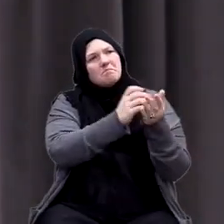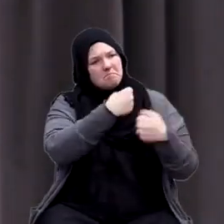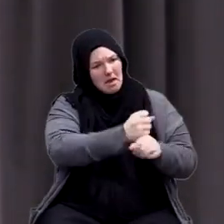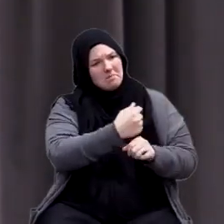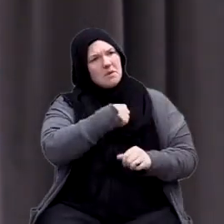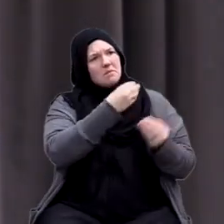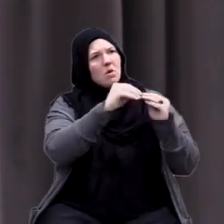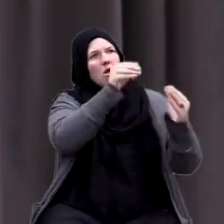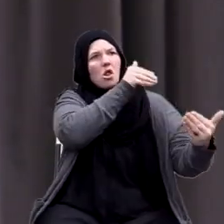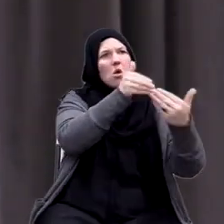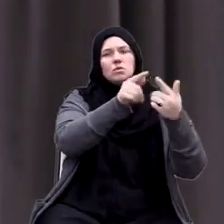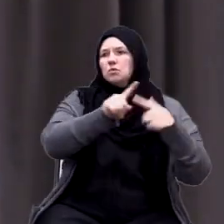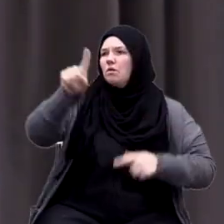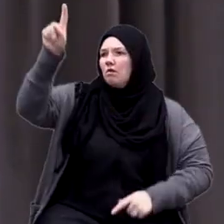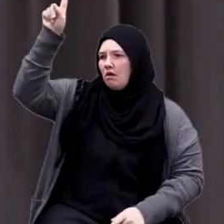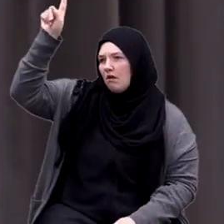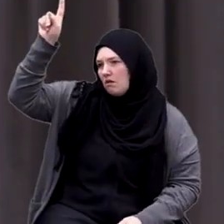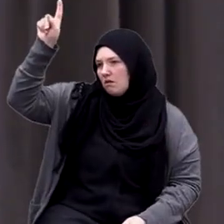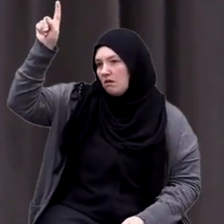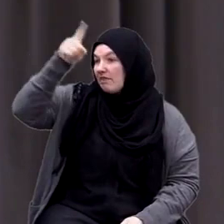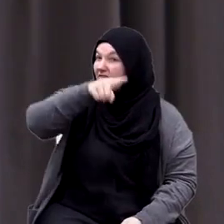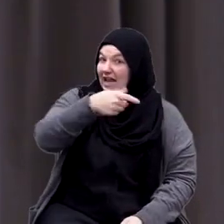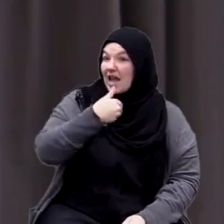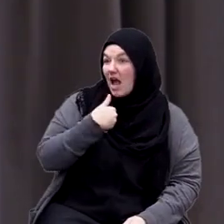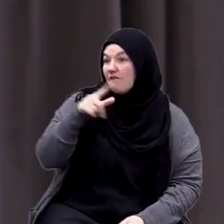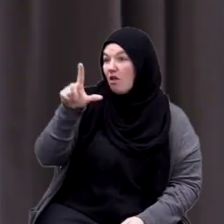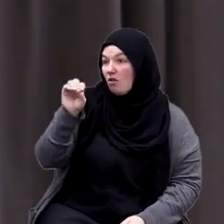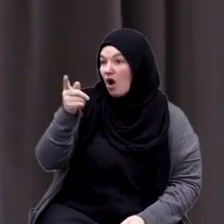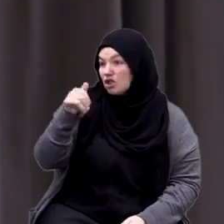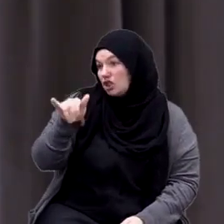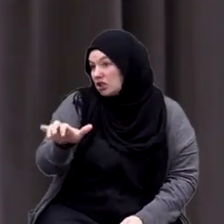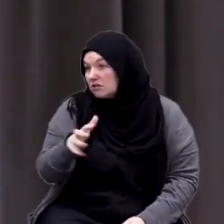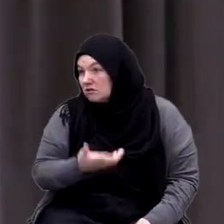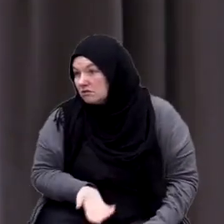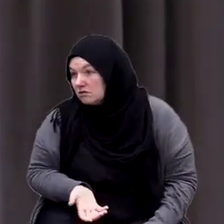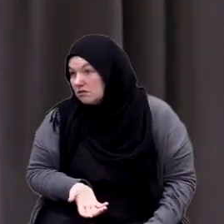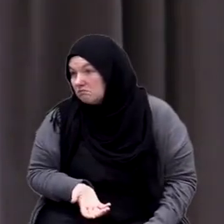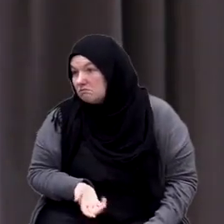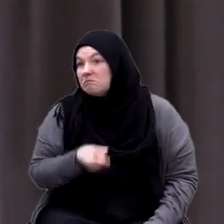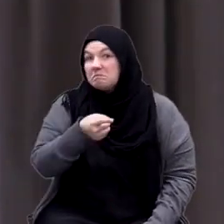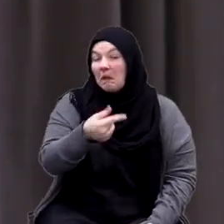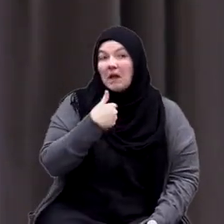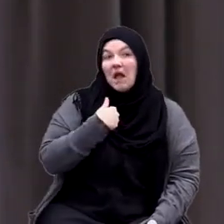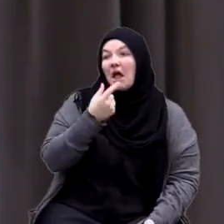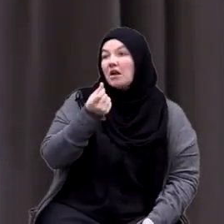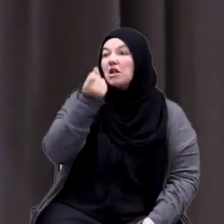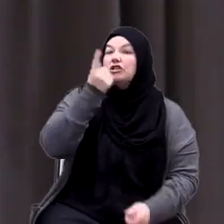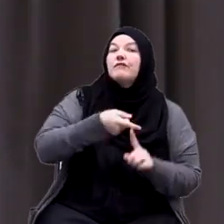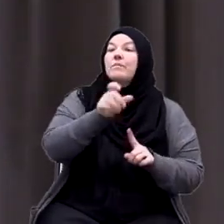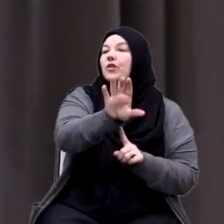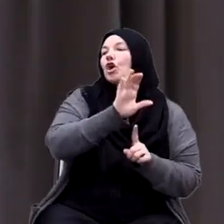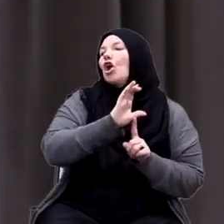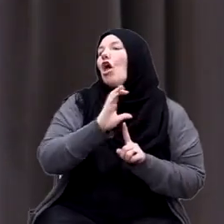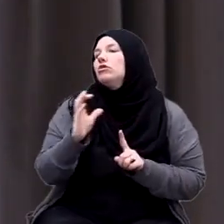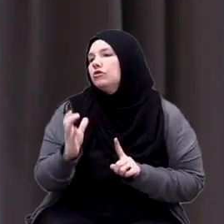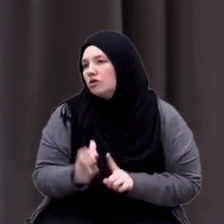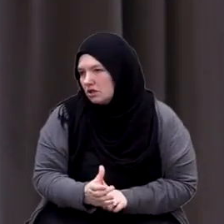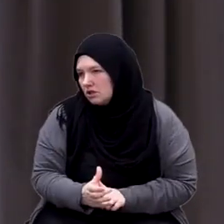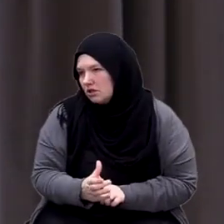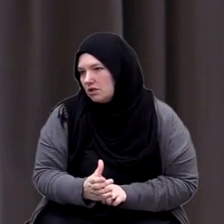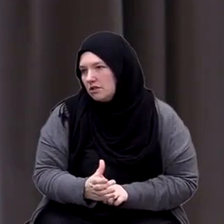ta'ala. So they have a logic of their time, a logic of their culture by which they